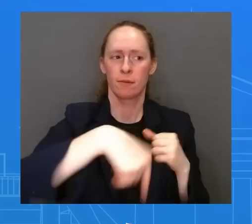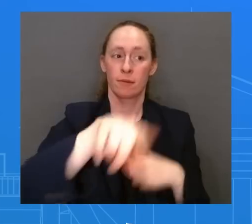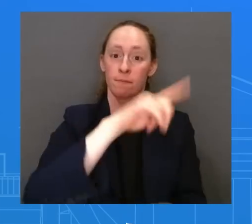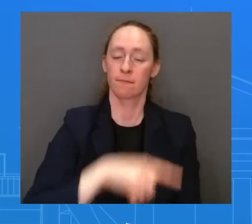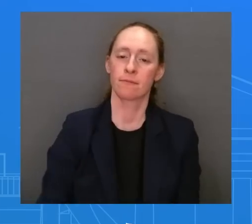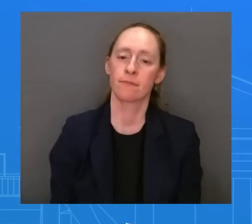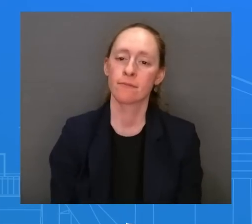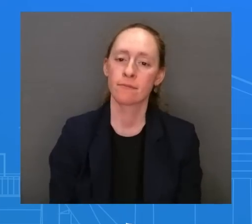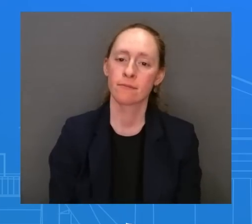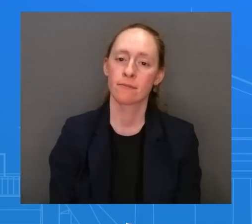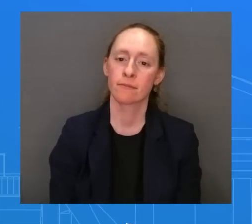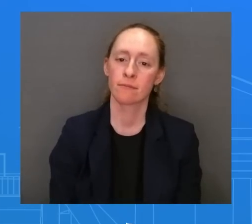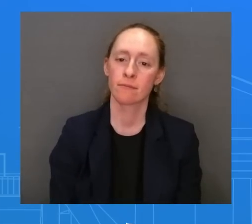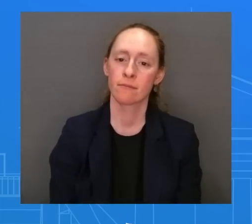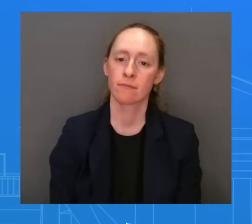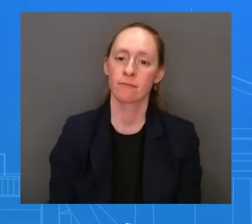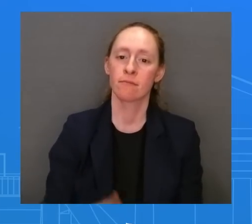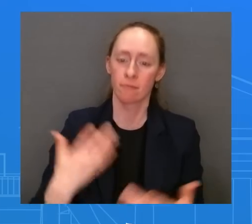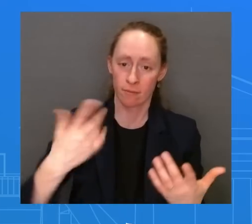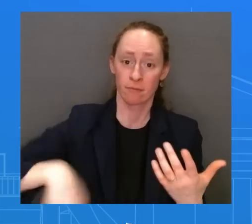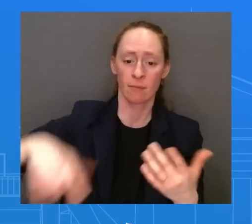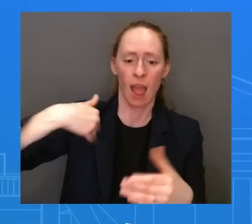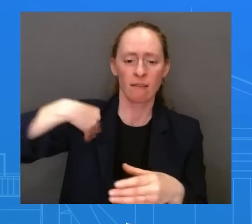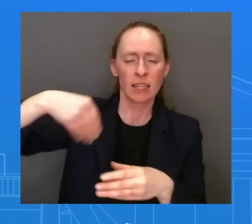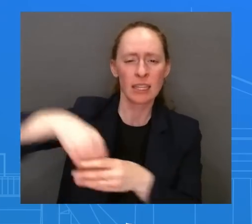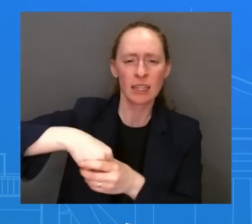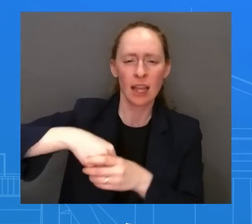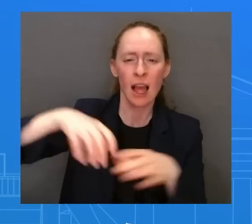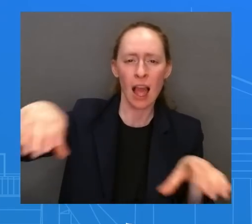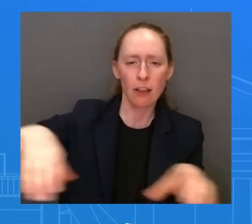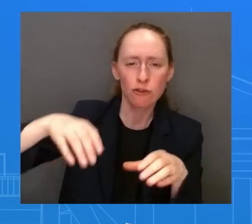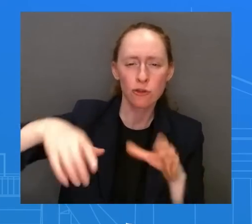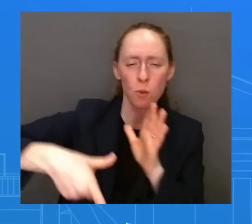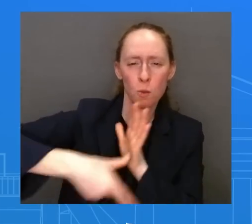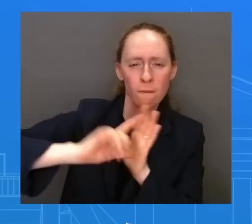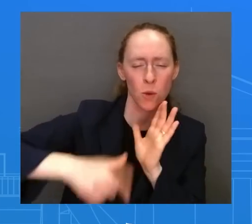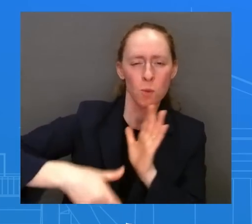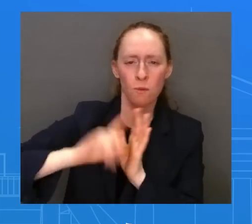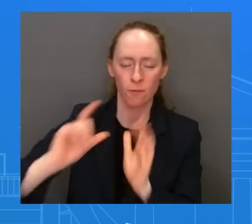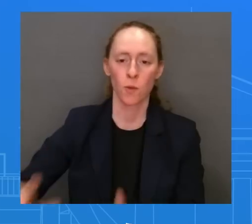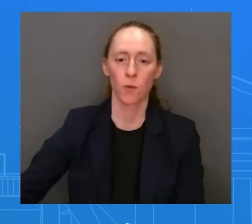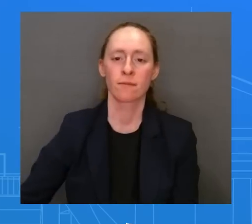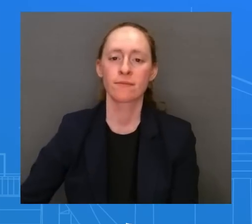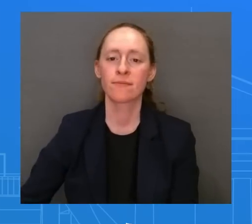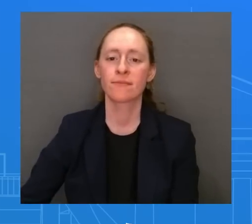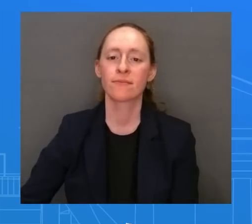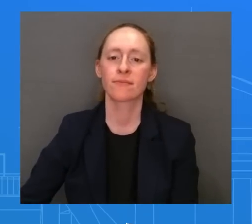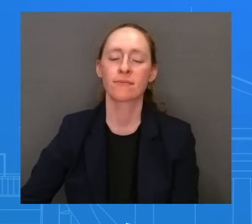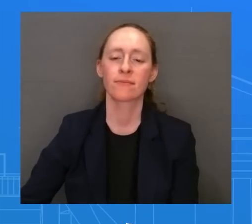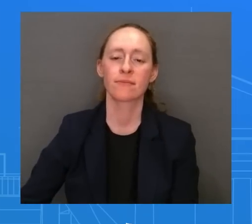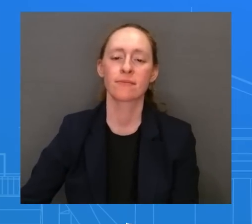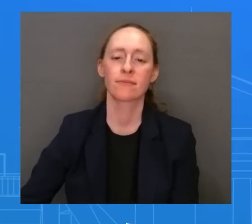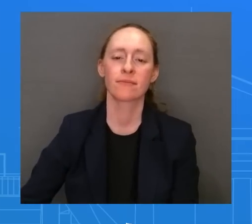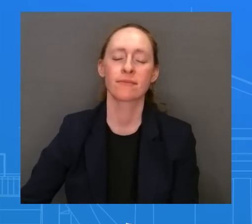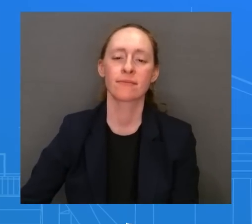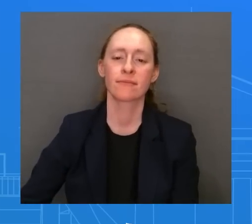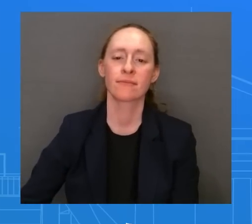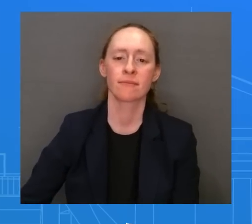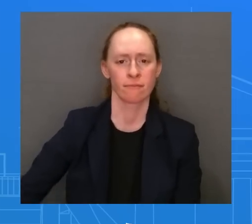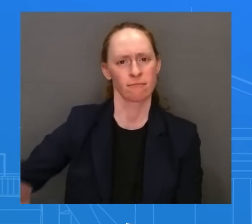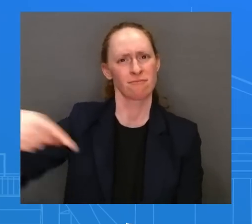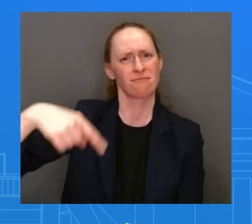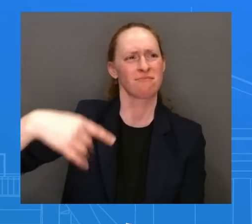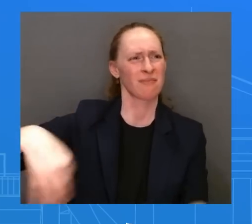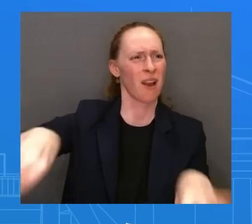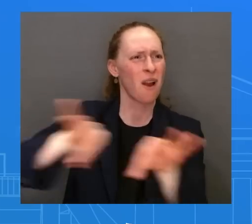members of Congress and we believe that the real value in them lies in the fact that we can be sensitive we can be sensitive to